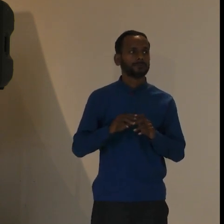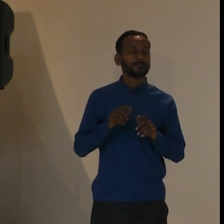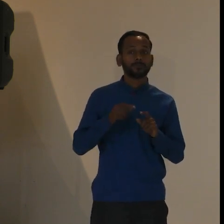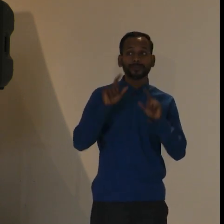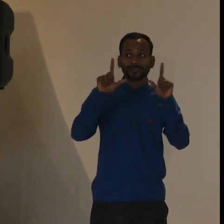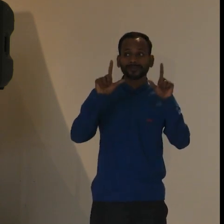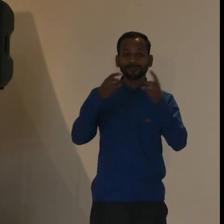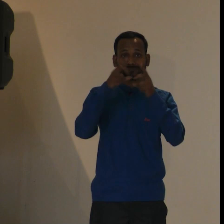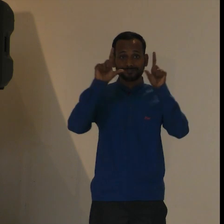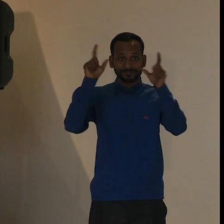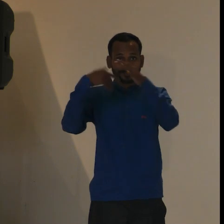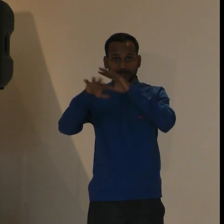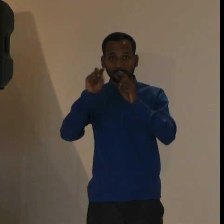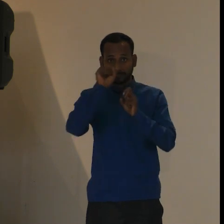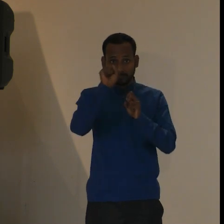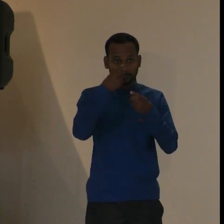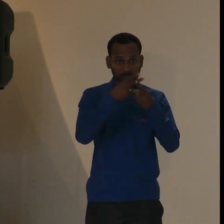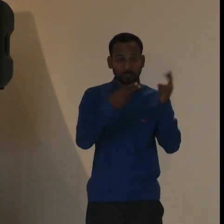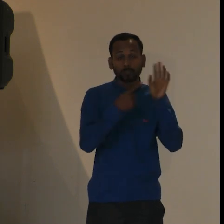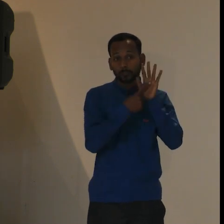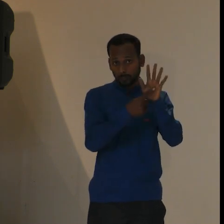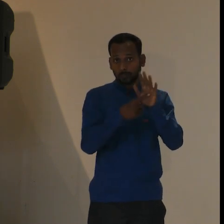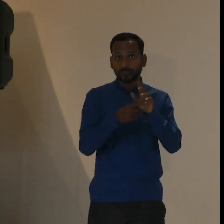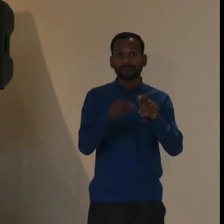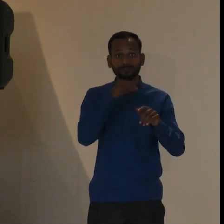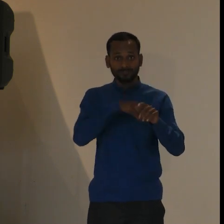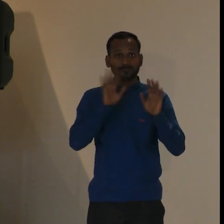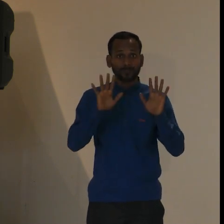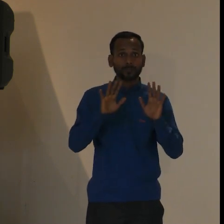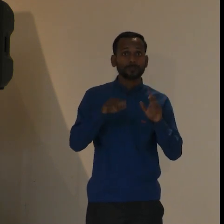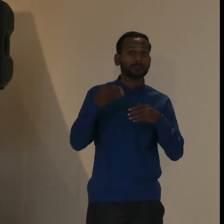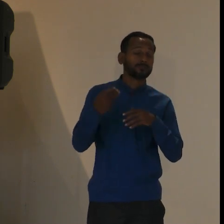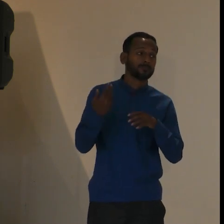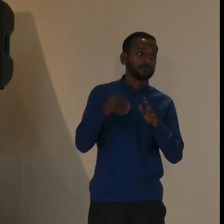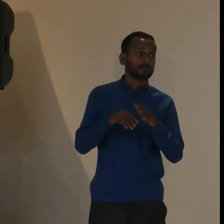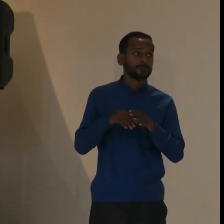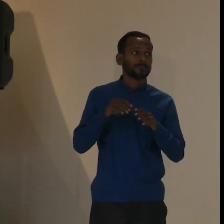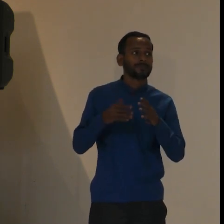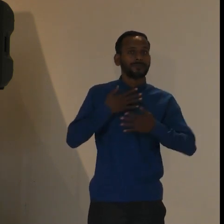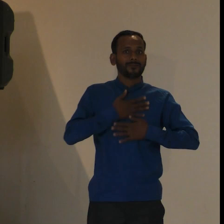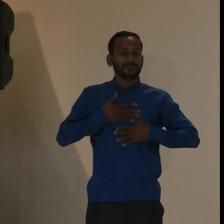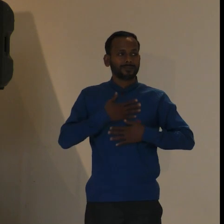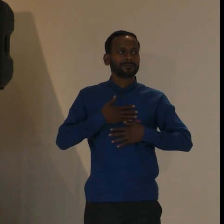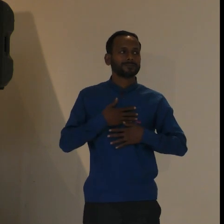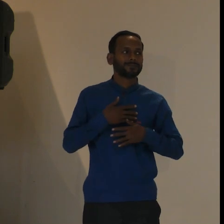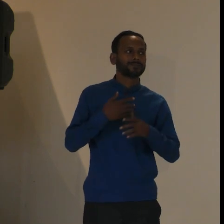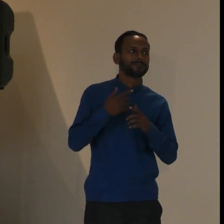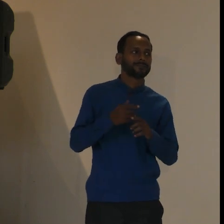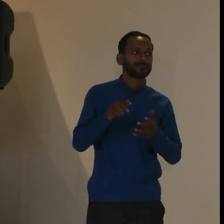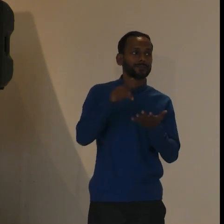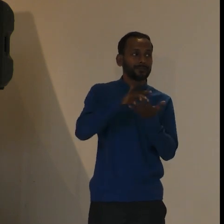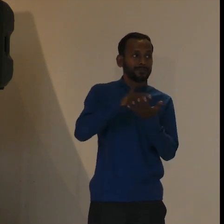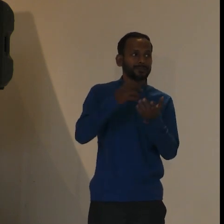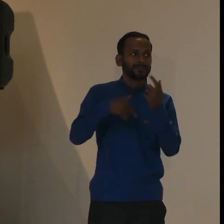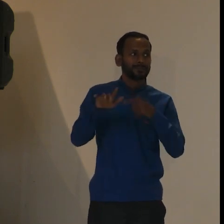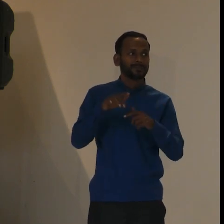museum, will I still, I mean, I think of myself, if I've heard everything about the museum, will I still make the journey to actually visit the museum space? And